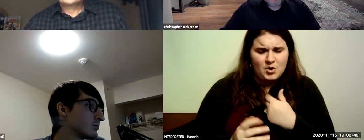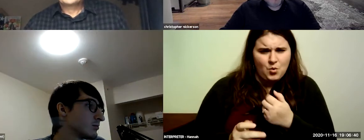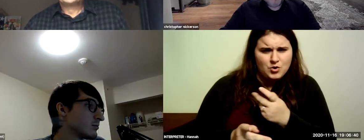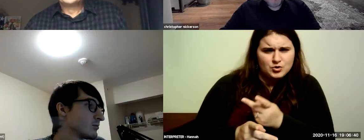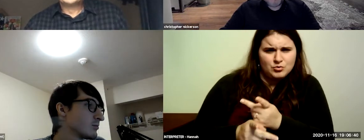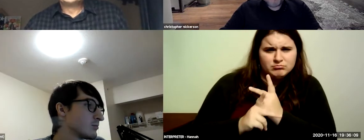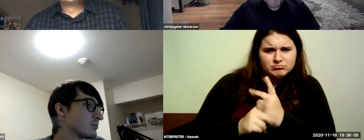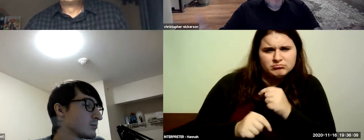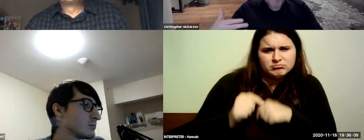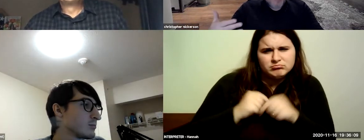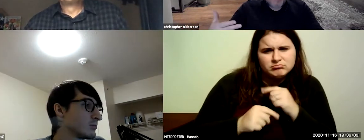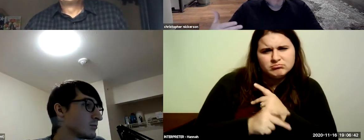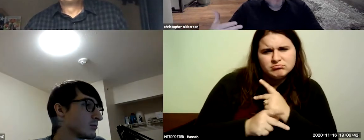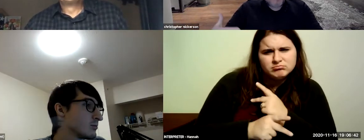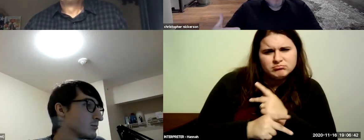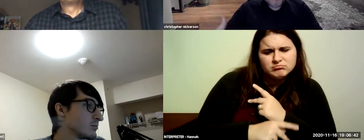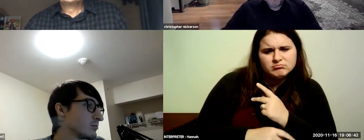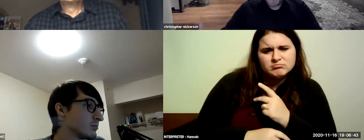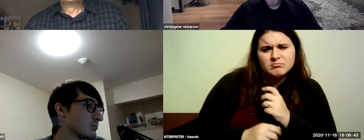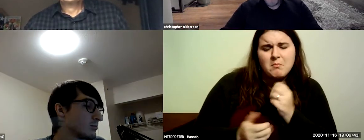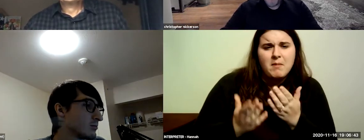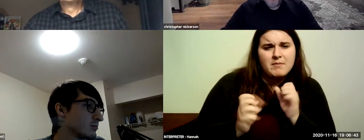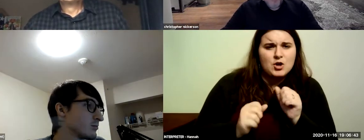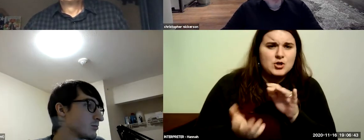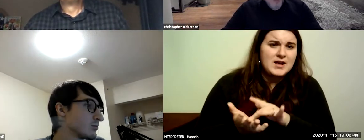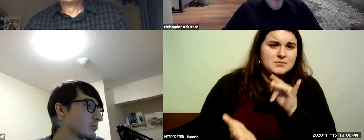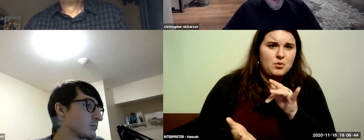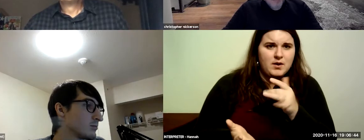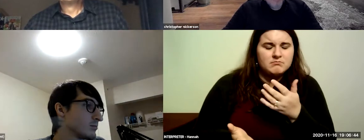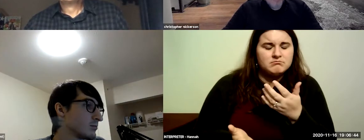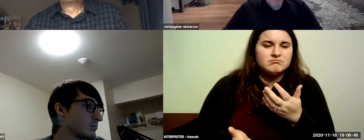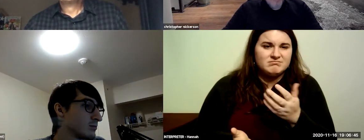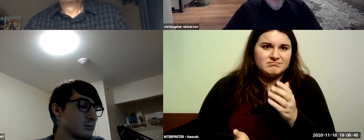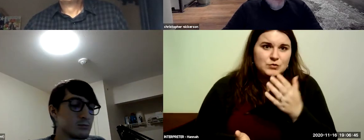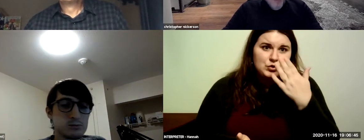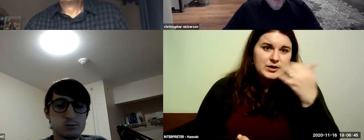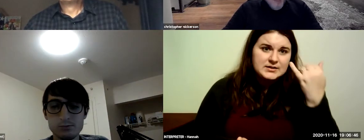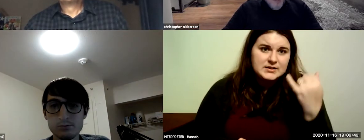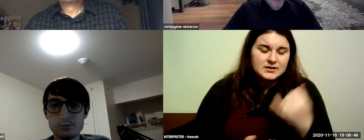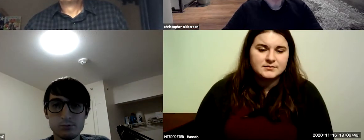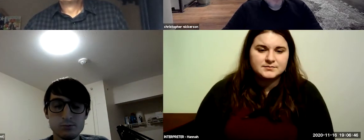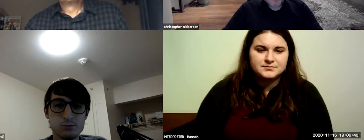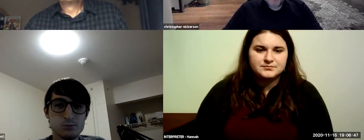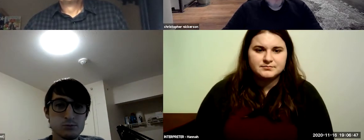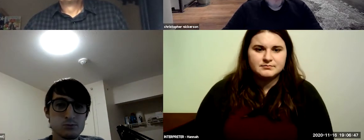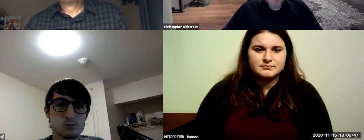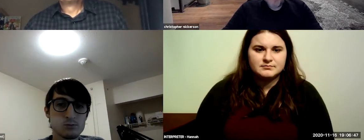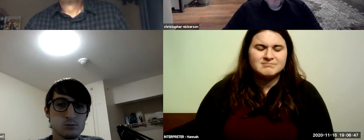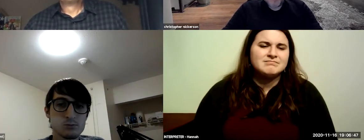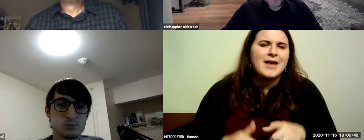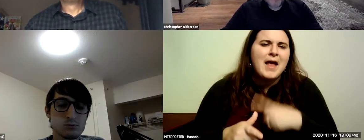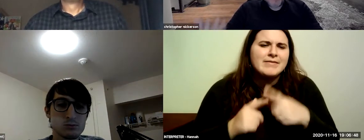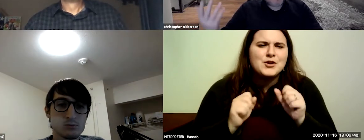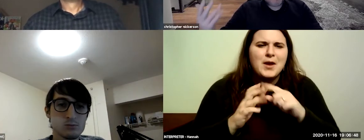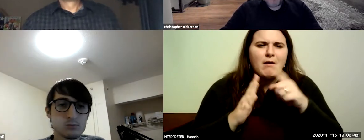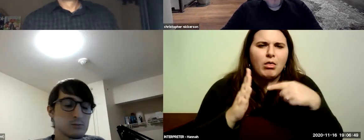reverse engineer and figure out how to exploit because it would be really useful for me. And then you end up getting into all sorts of crazy rabbit